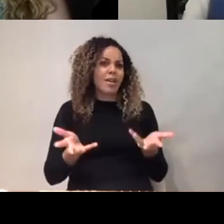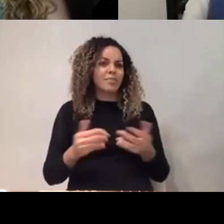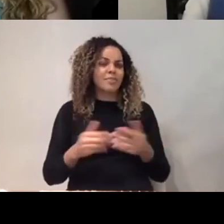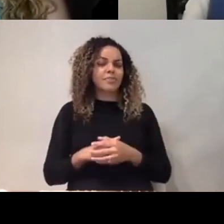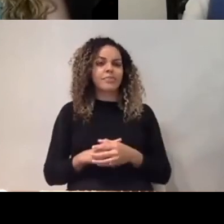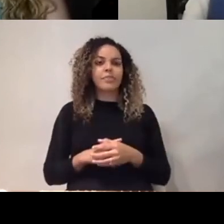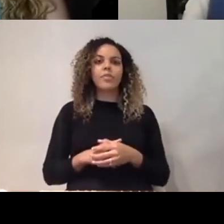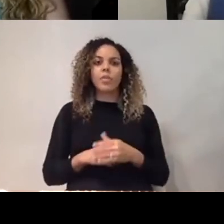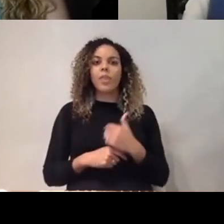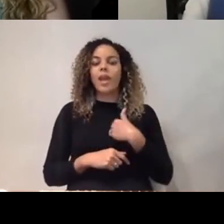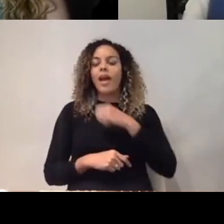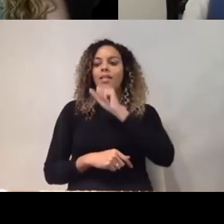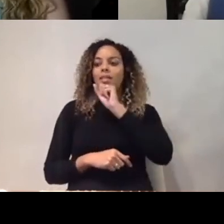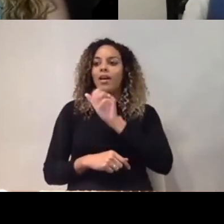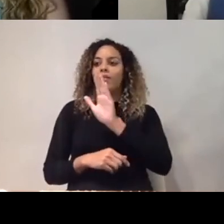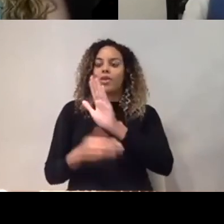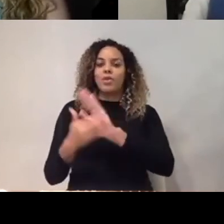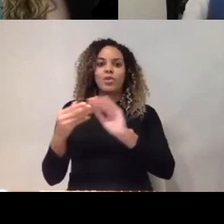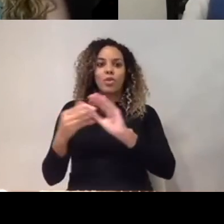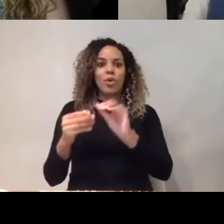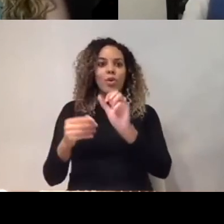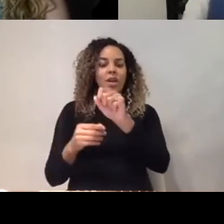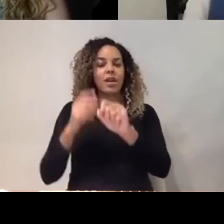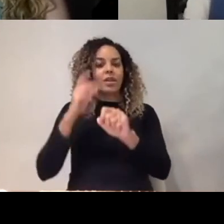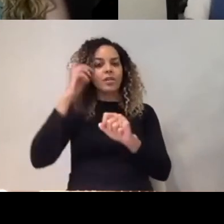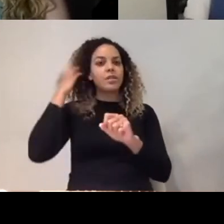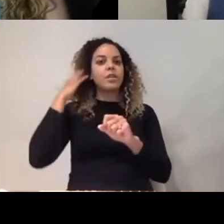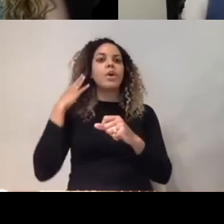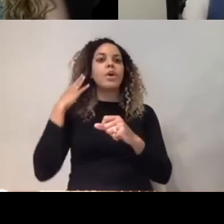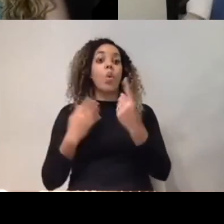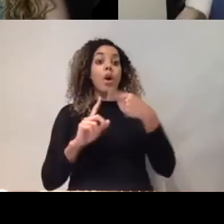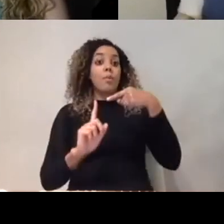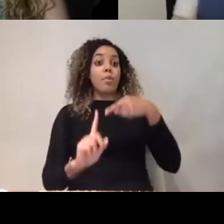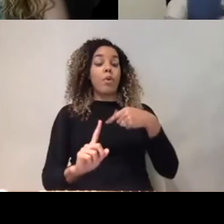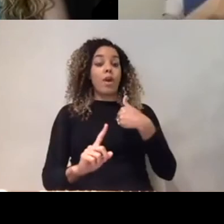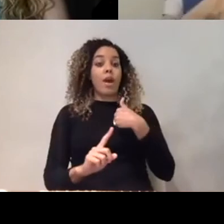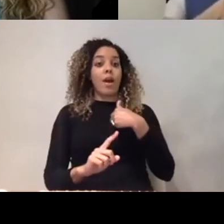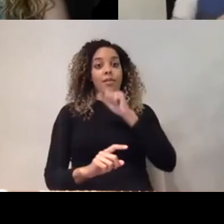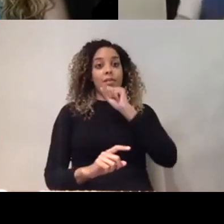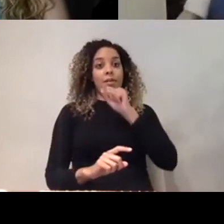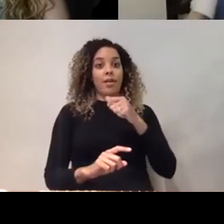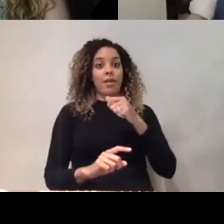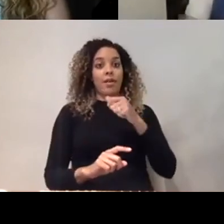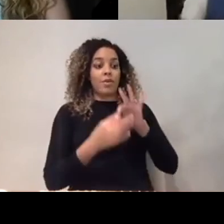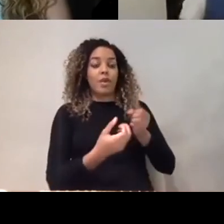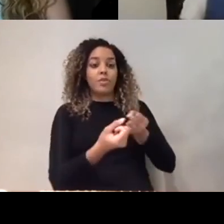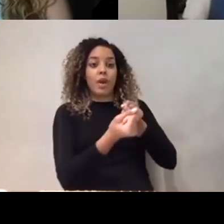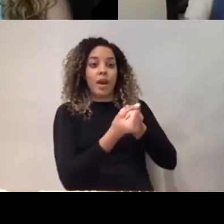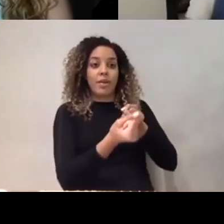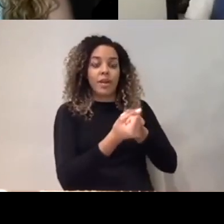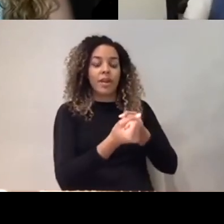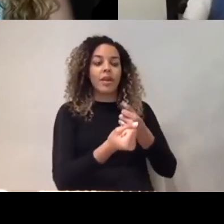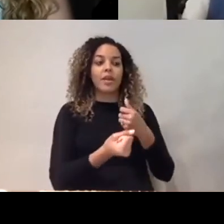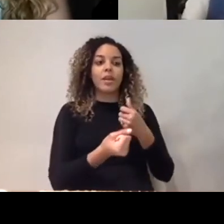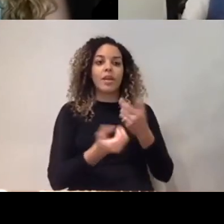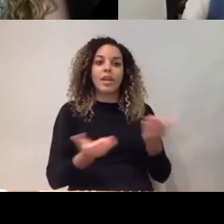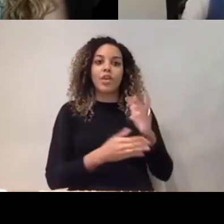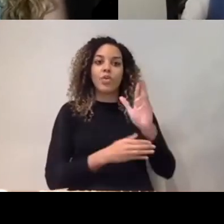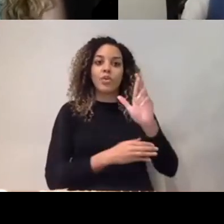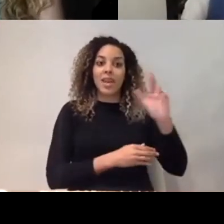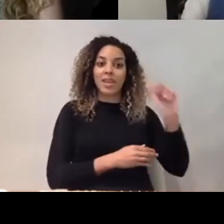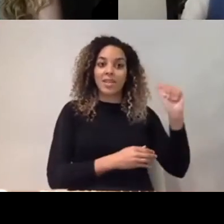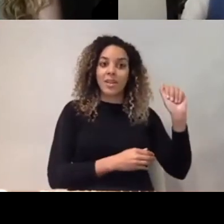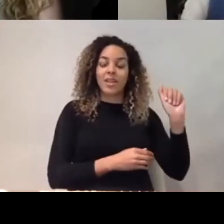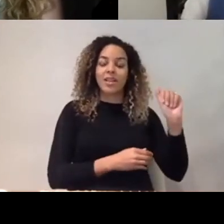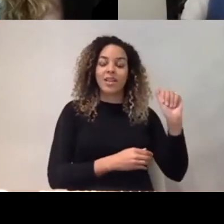of the points that I love making when I do a lot of work in the advocating we do at RespectAbility is we